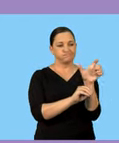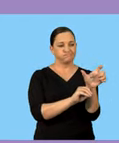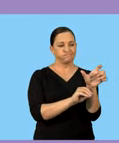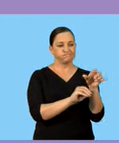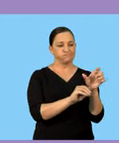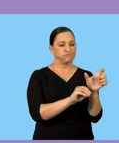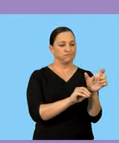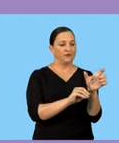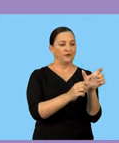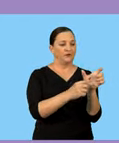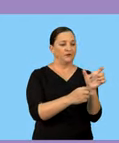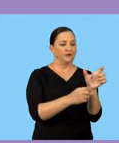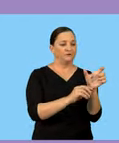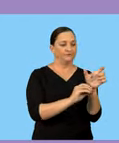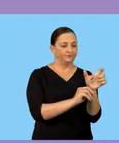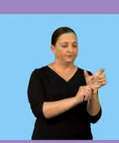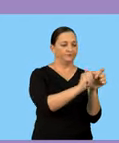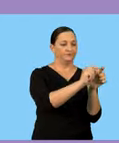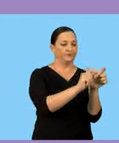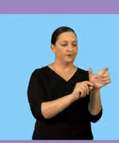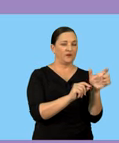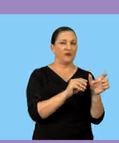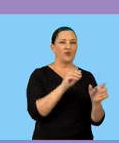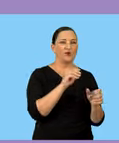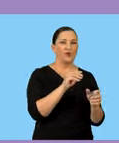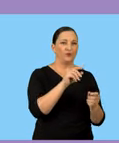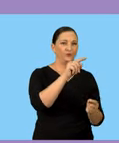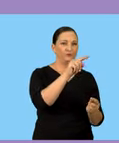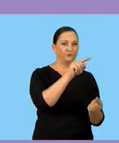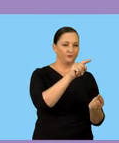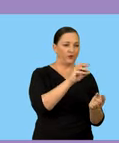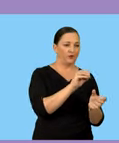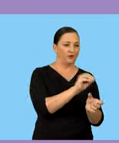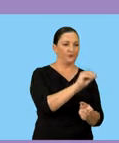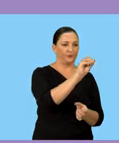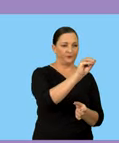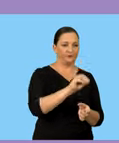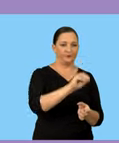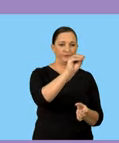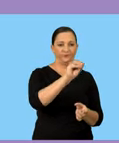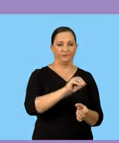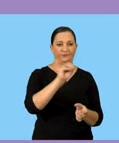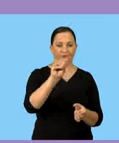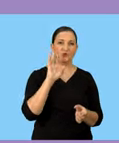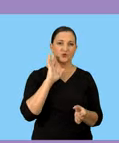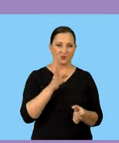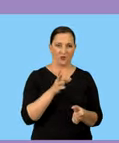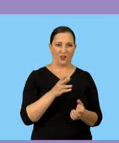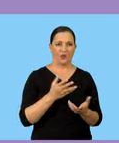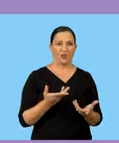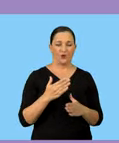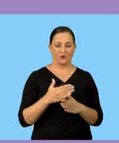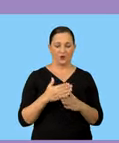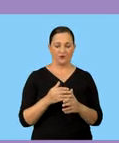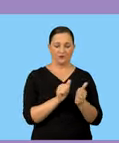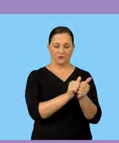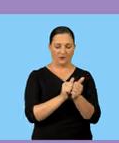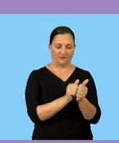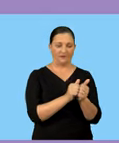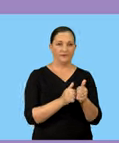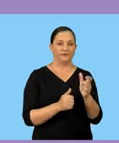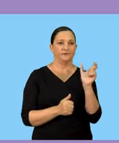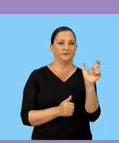we are going to separate them so that each of the terms in the trinomial get their own divisor. So we